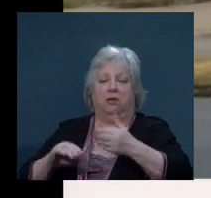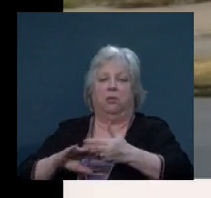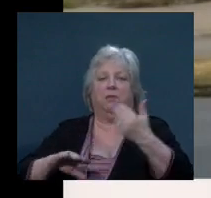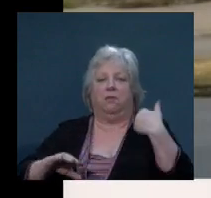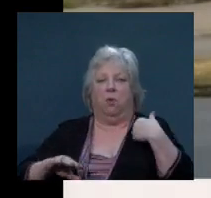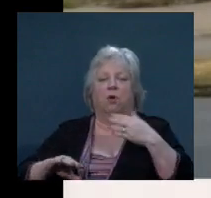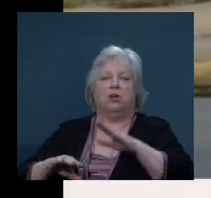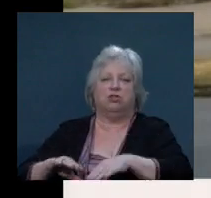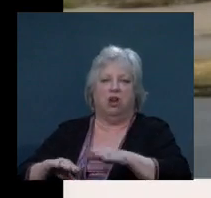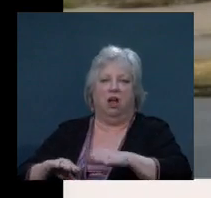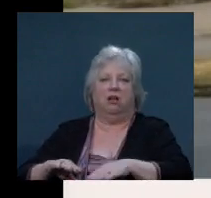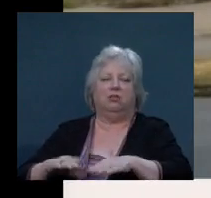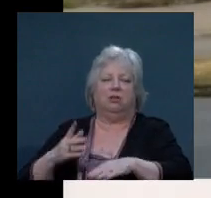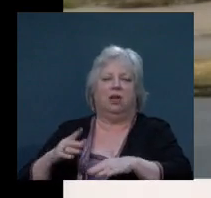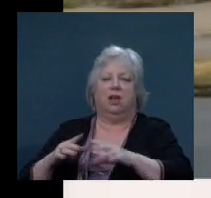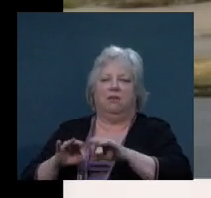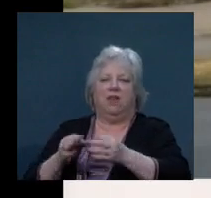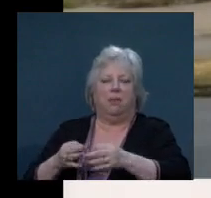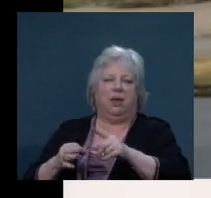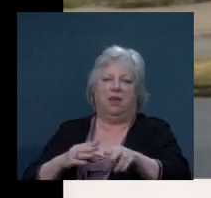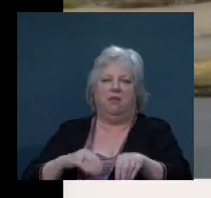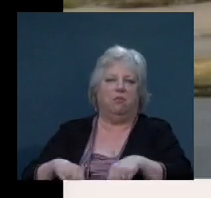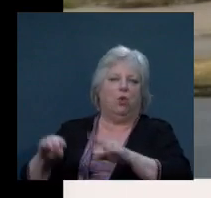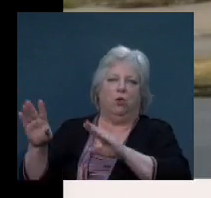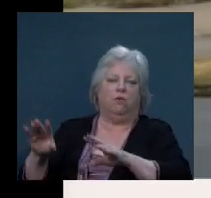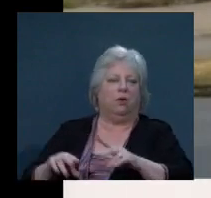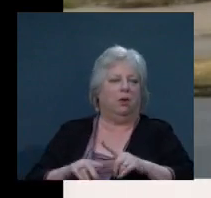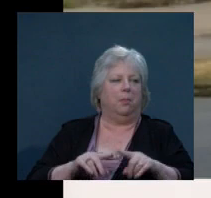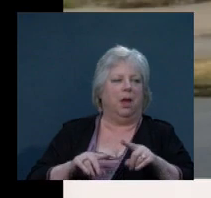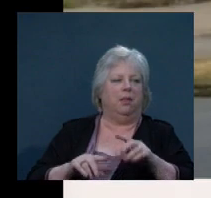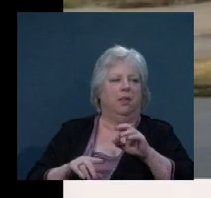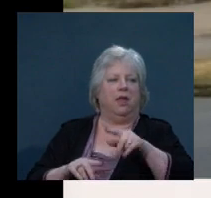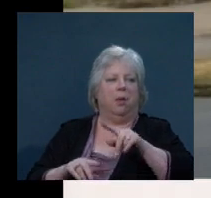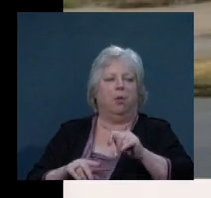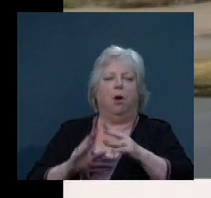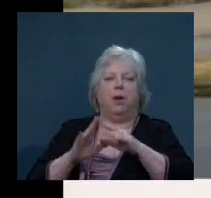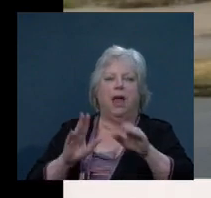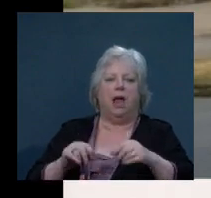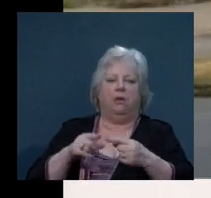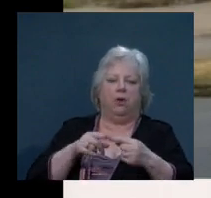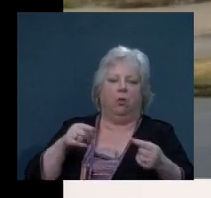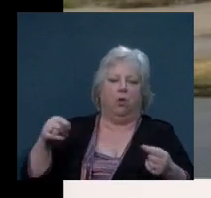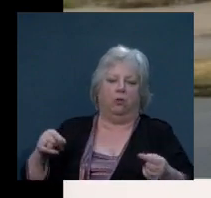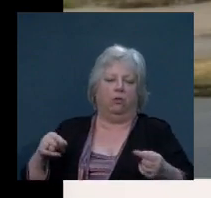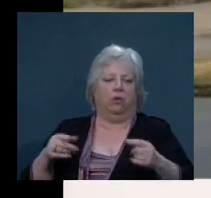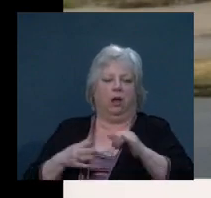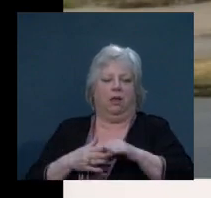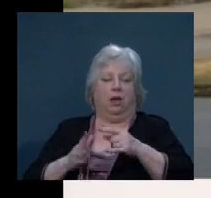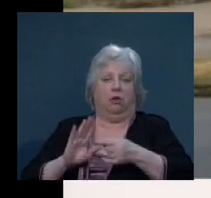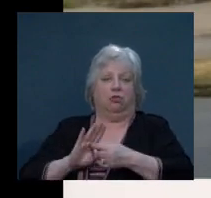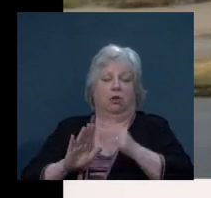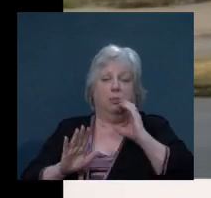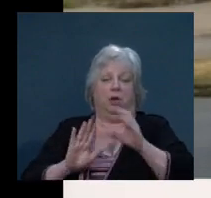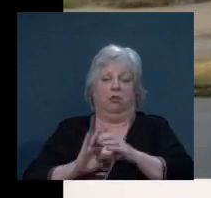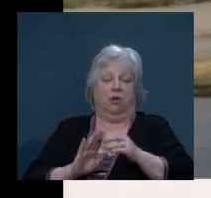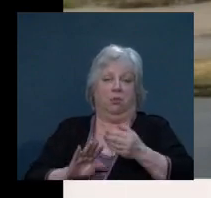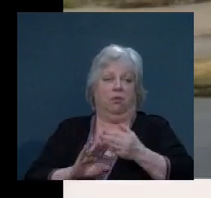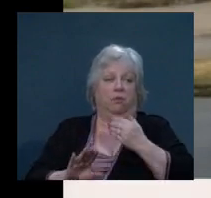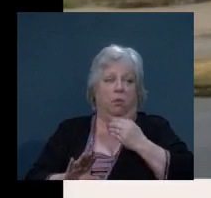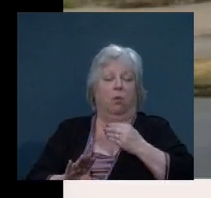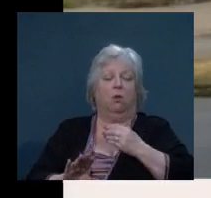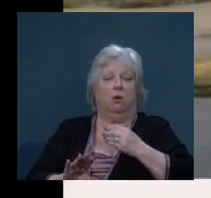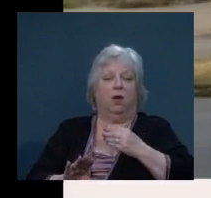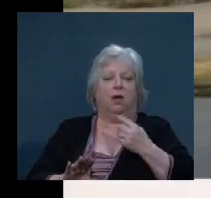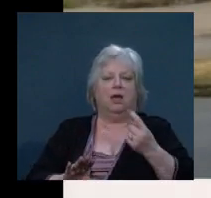They've moved since then for some reason. But the apartment house across the street from me that he's shown pictures of, and I've got pictures